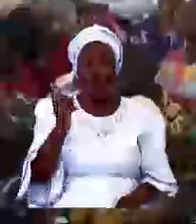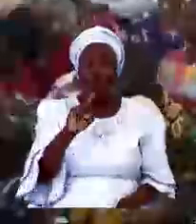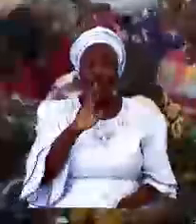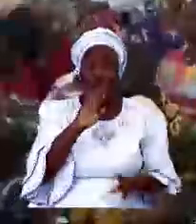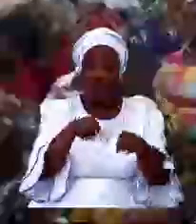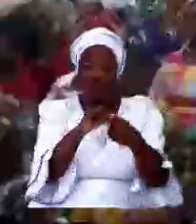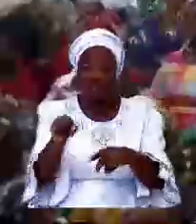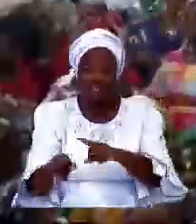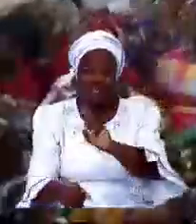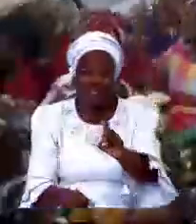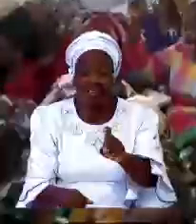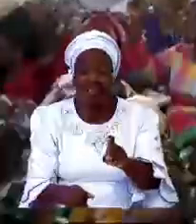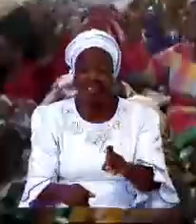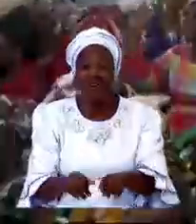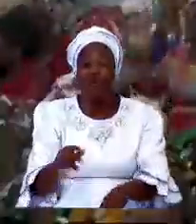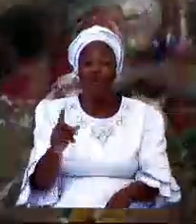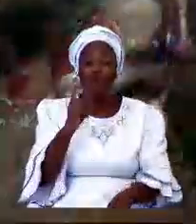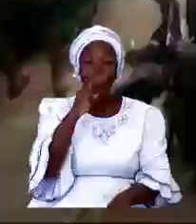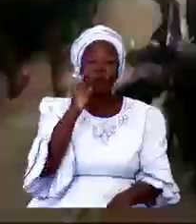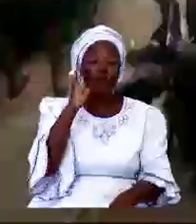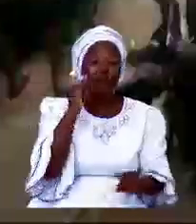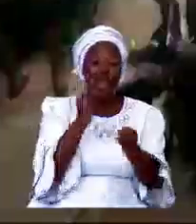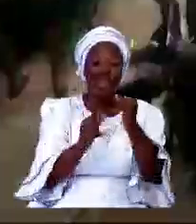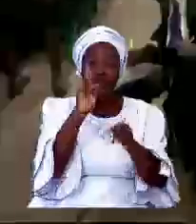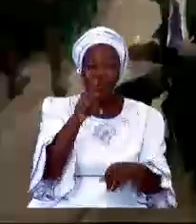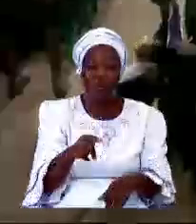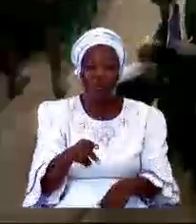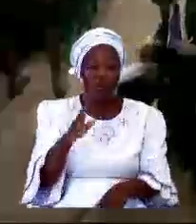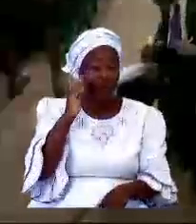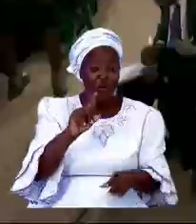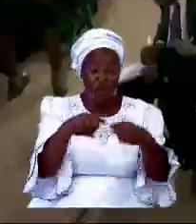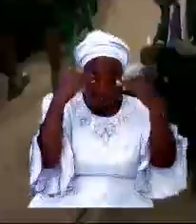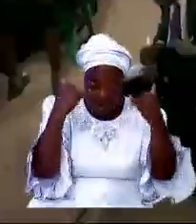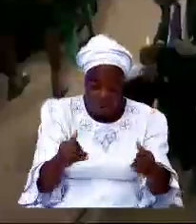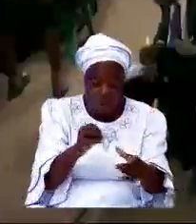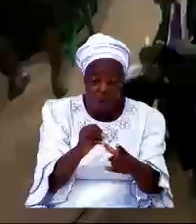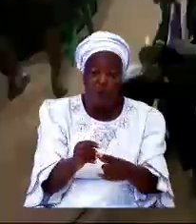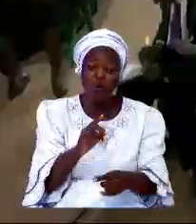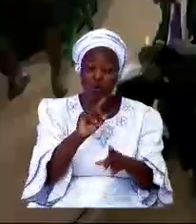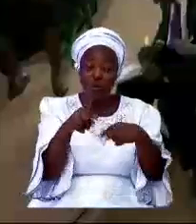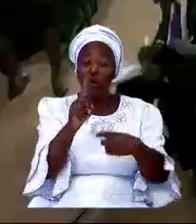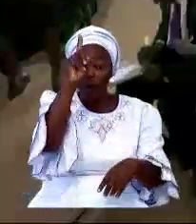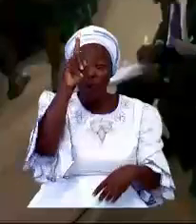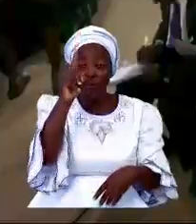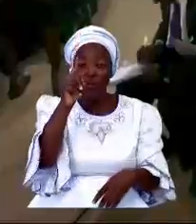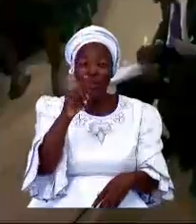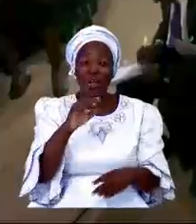Where are you going? Where will you end up? Will you go down or go